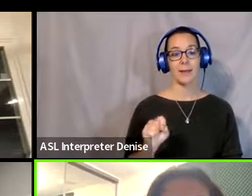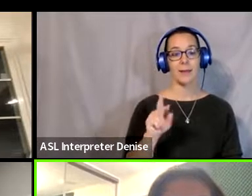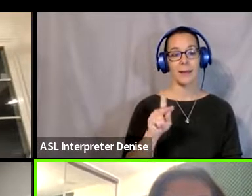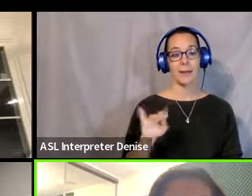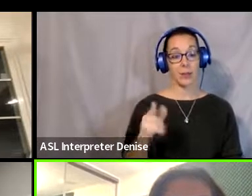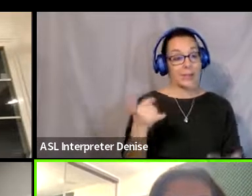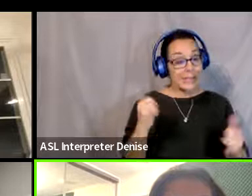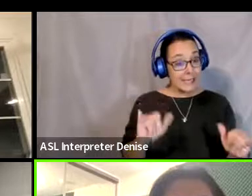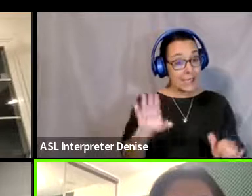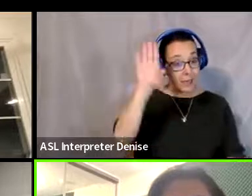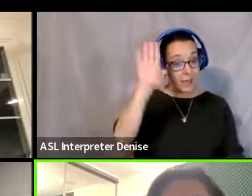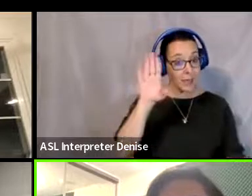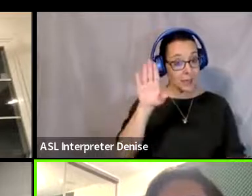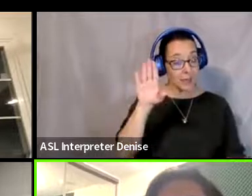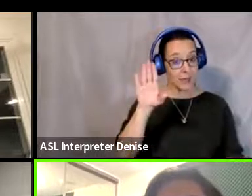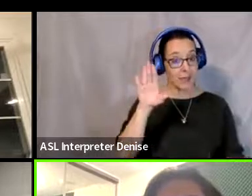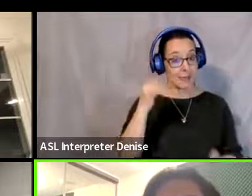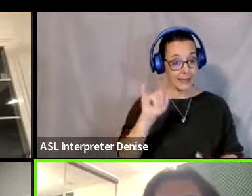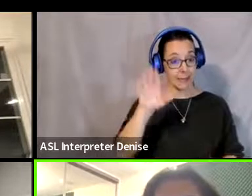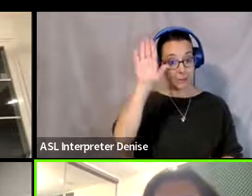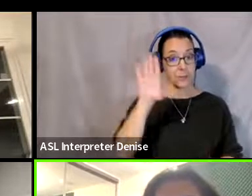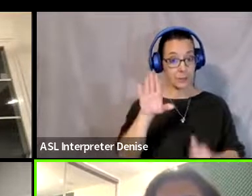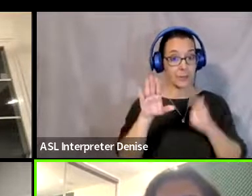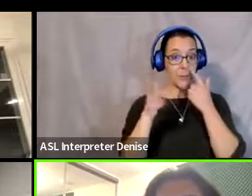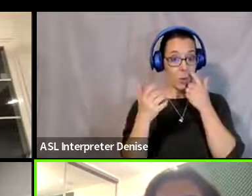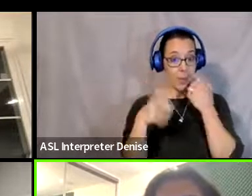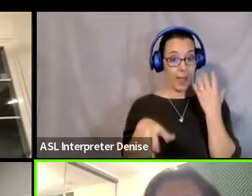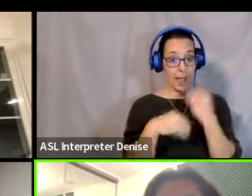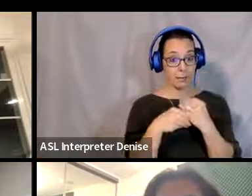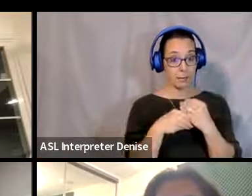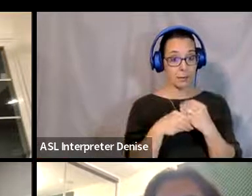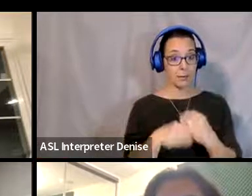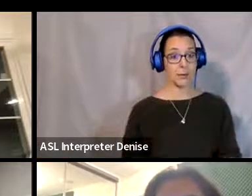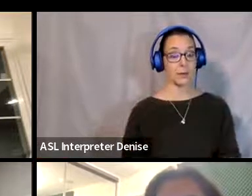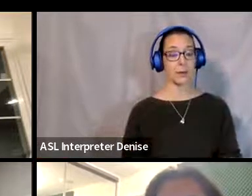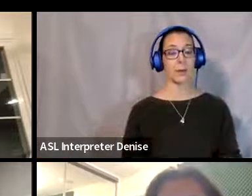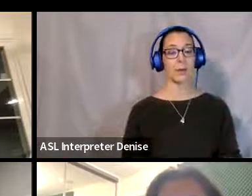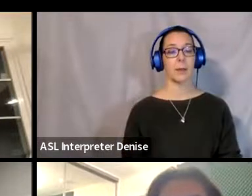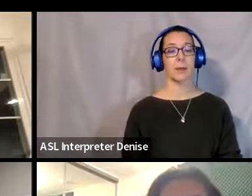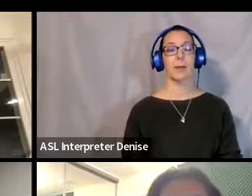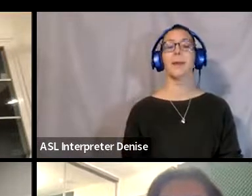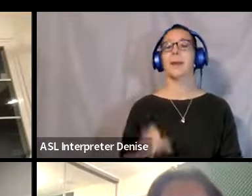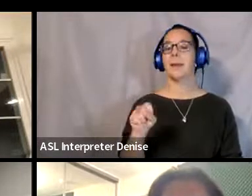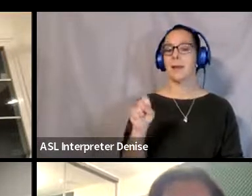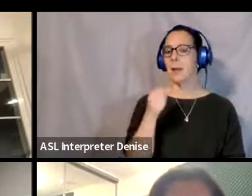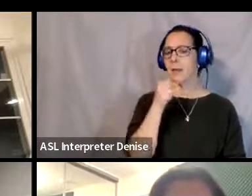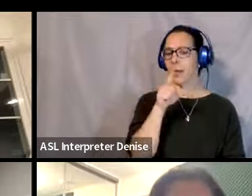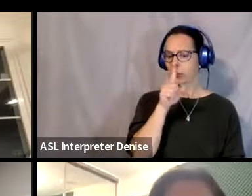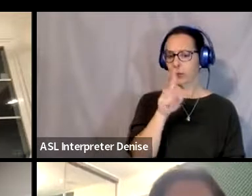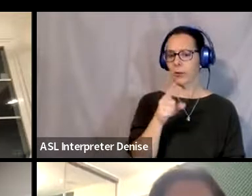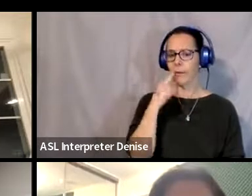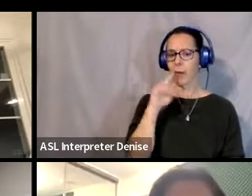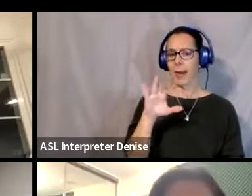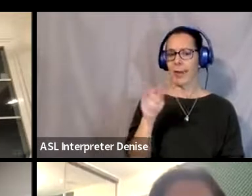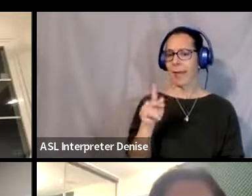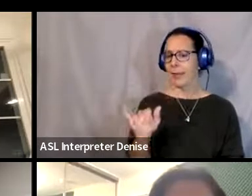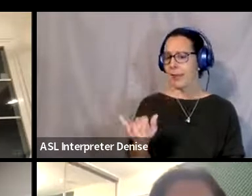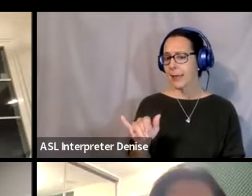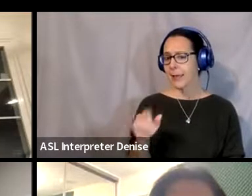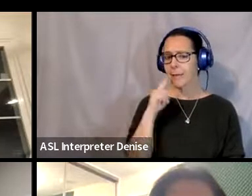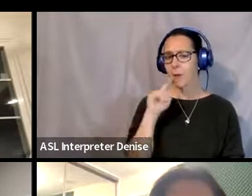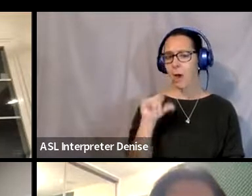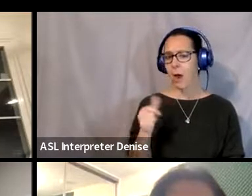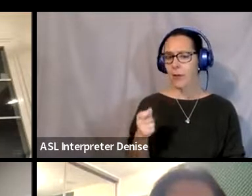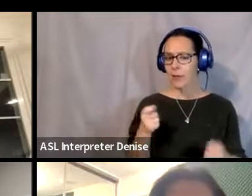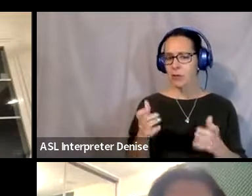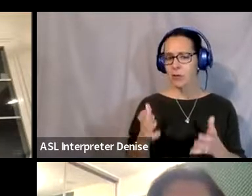true? Matthias, are you still, you want to say something? Sure. And I'm not sure if this is for Kathy or for one of the other